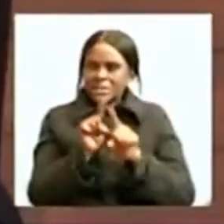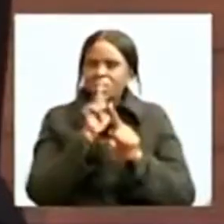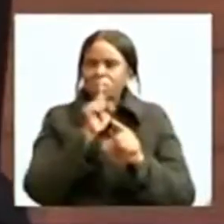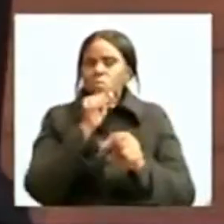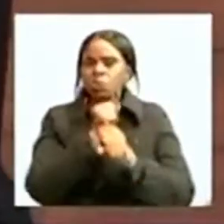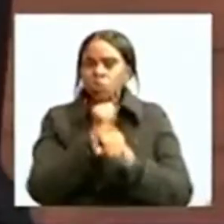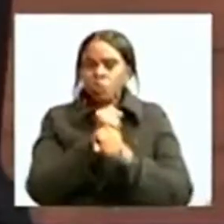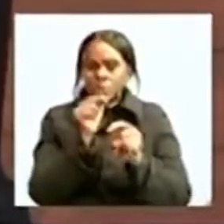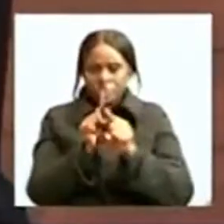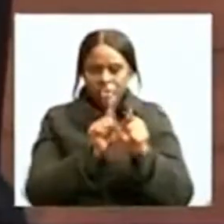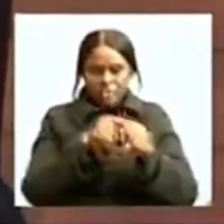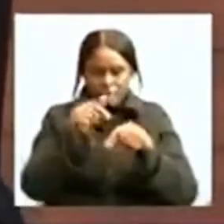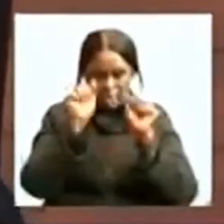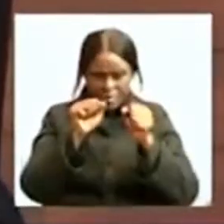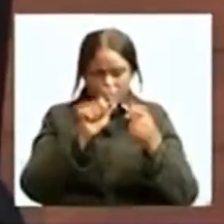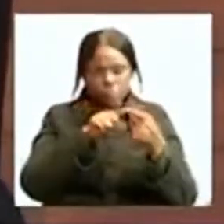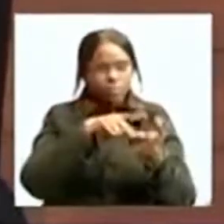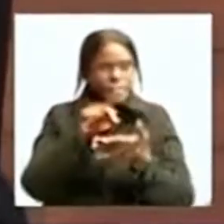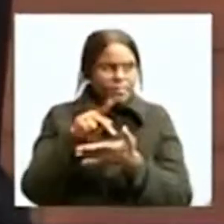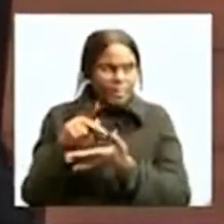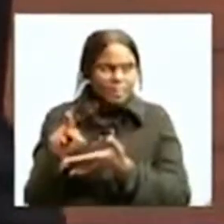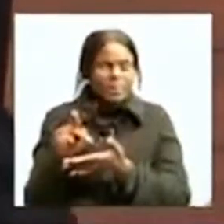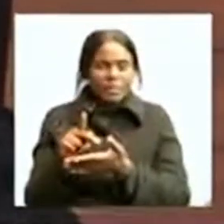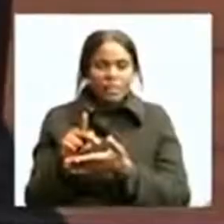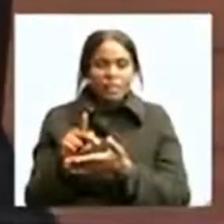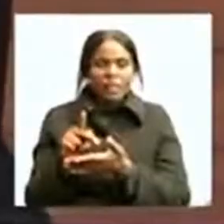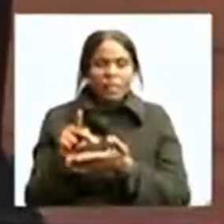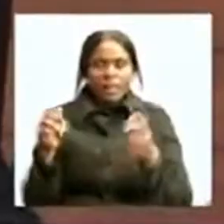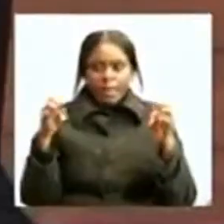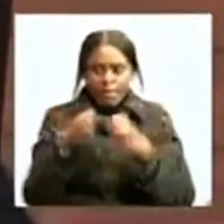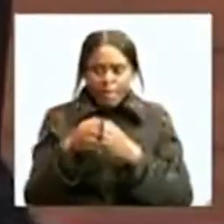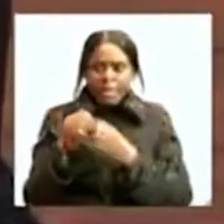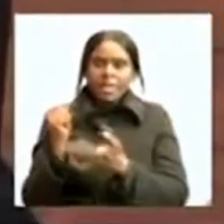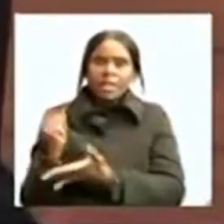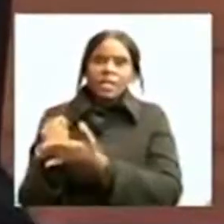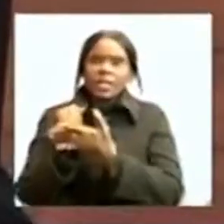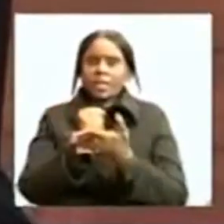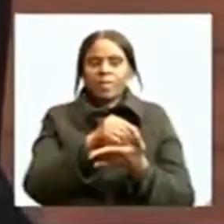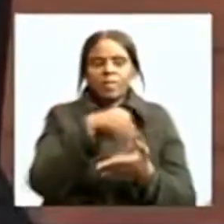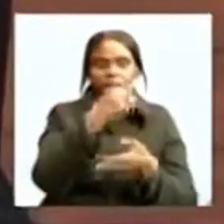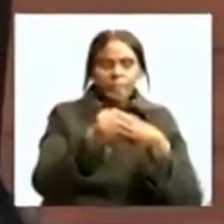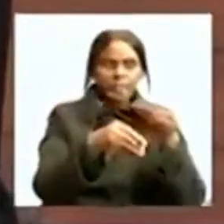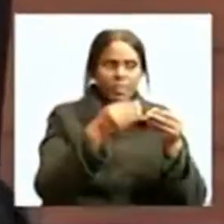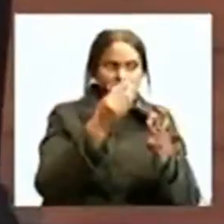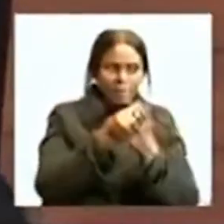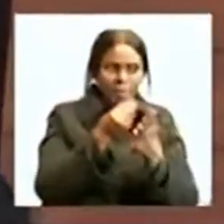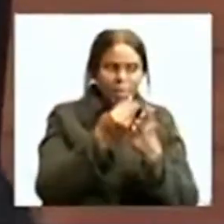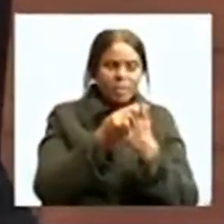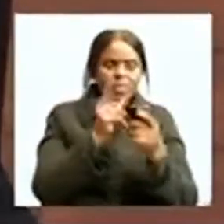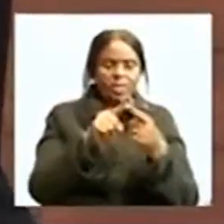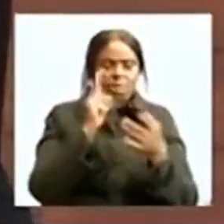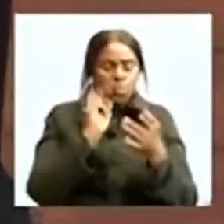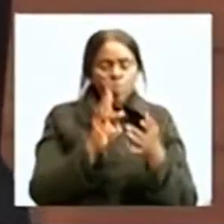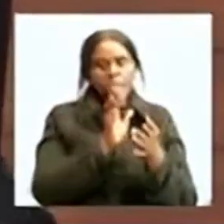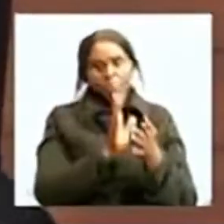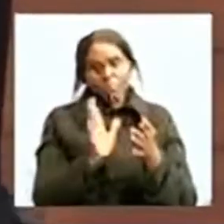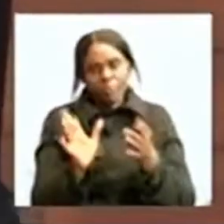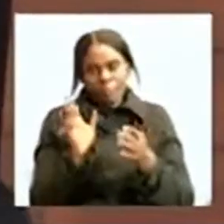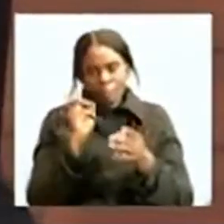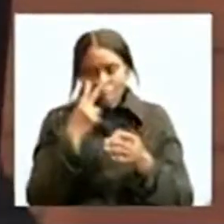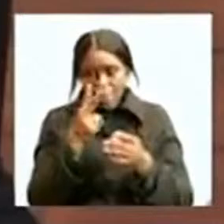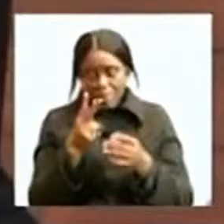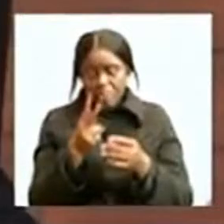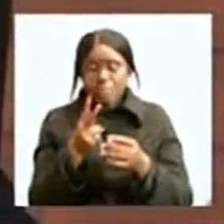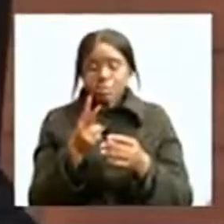functional and they are able to pay. The bank is just facilitating. Of course, it will vet, it will look